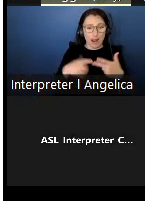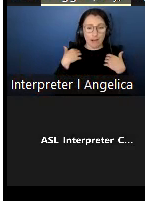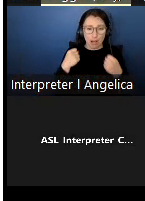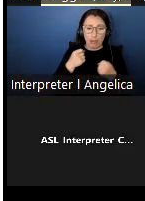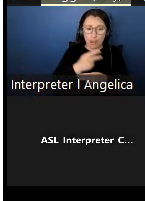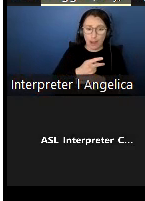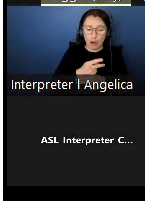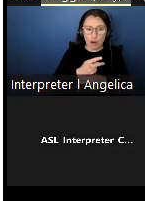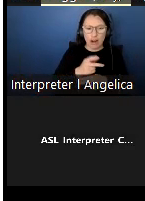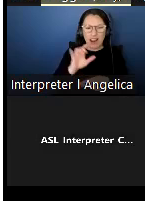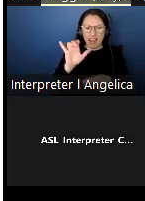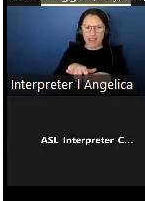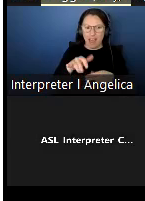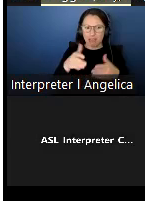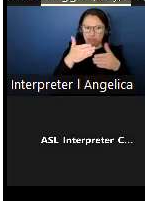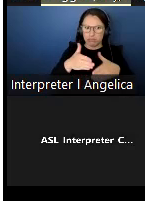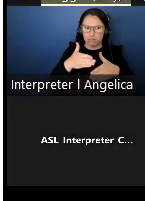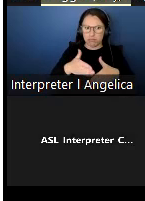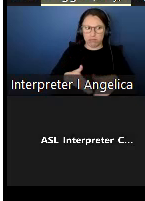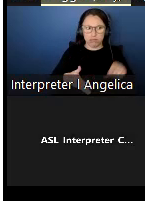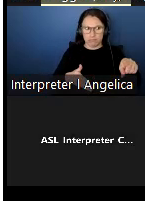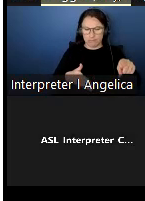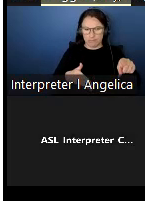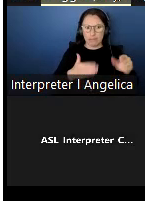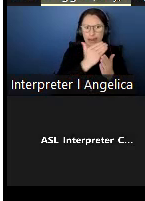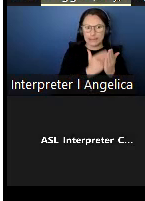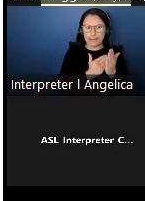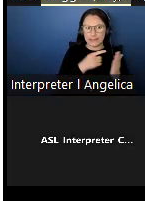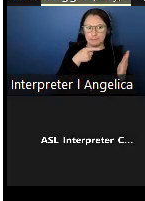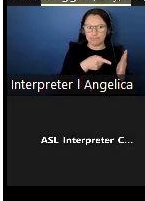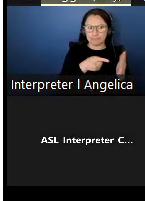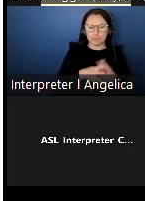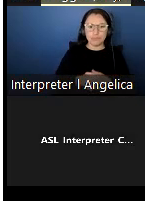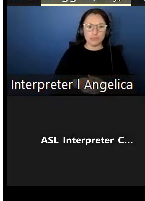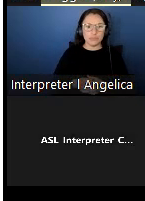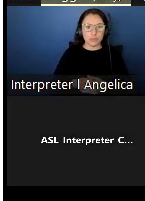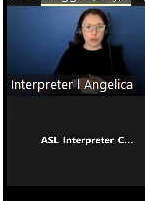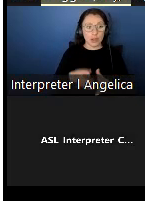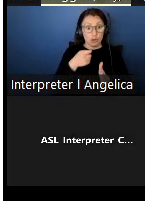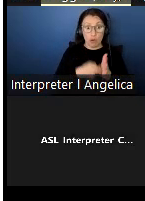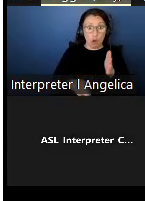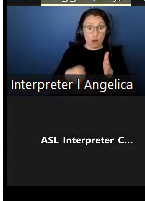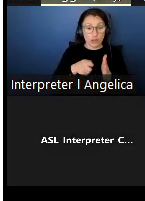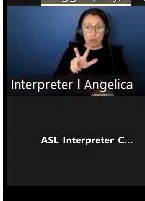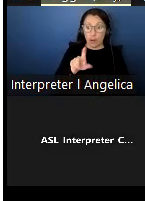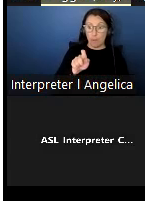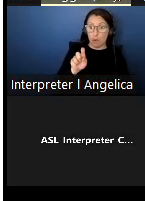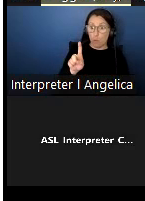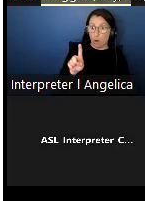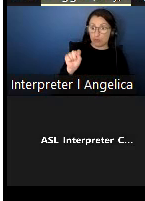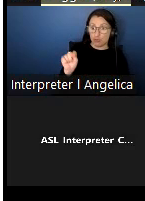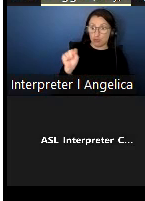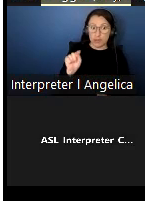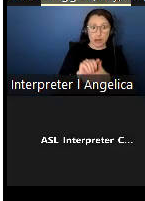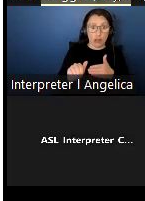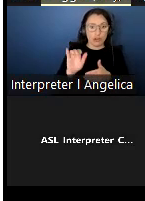is on the screen. So what this is the cost, this $3.1 trillion is the cost of all